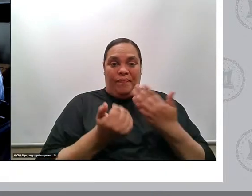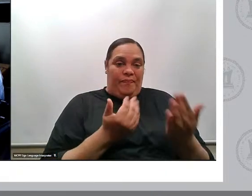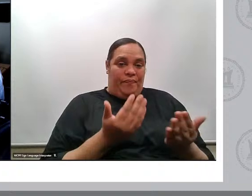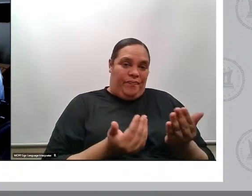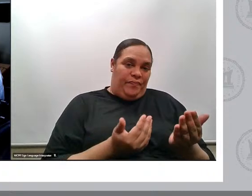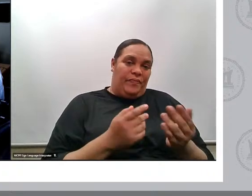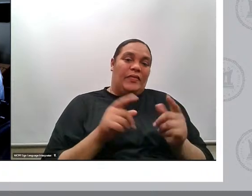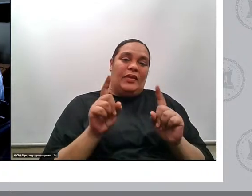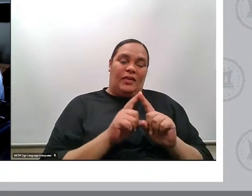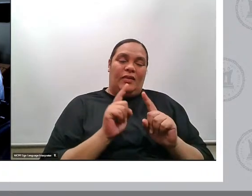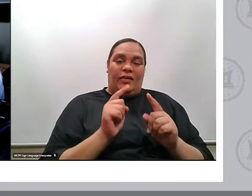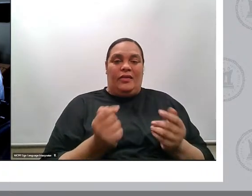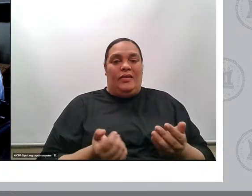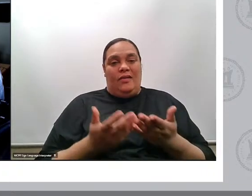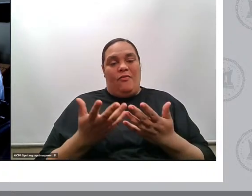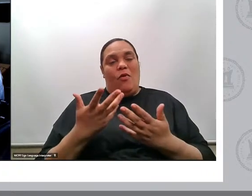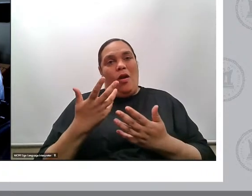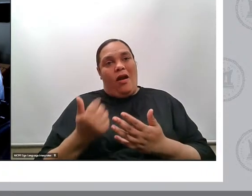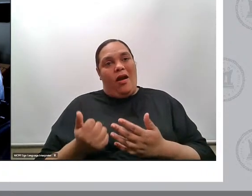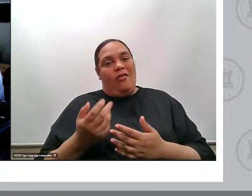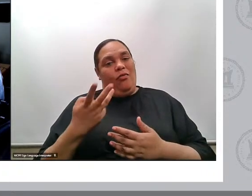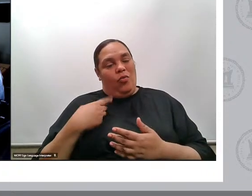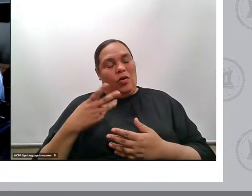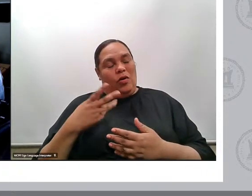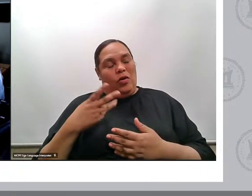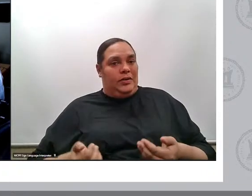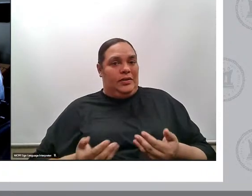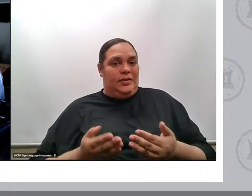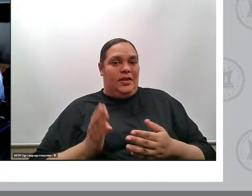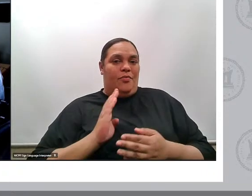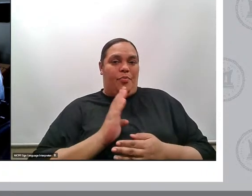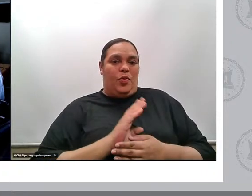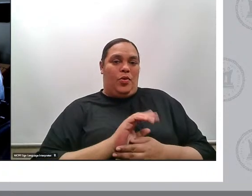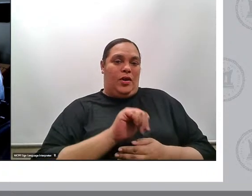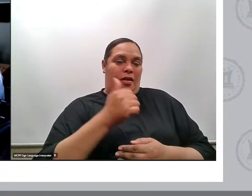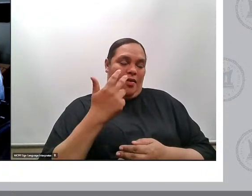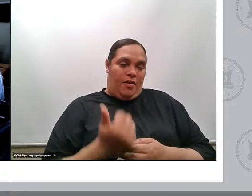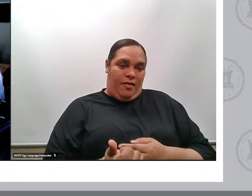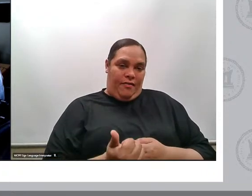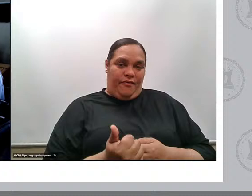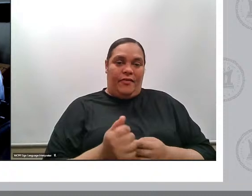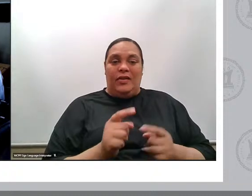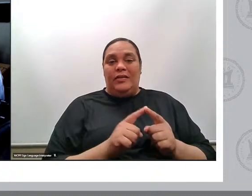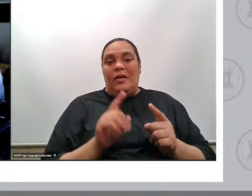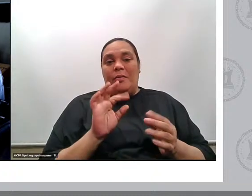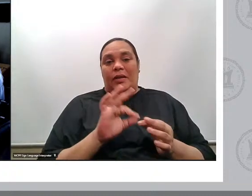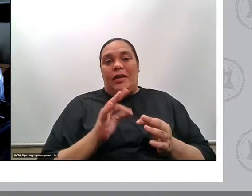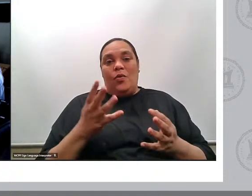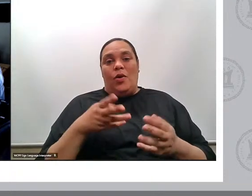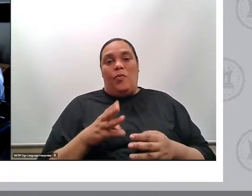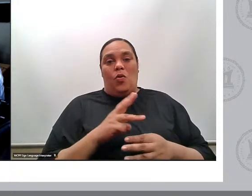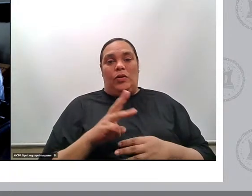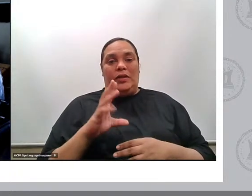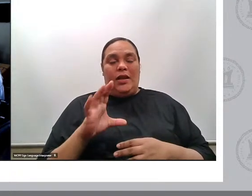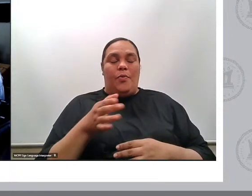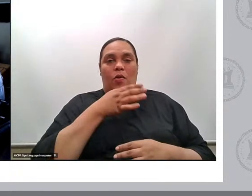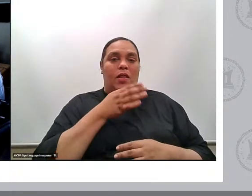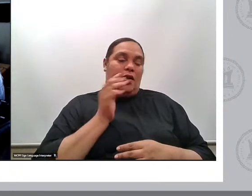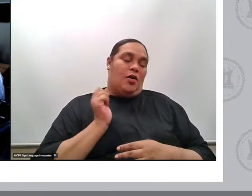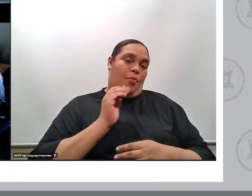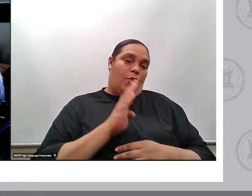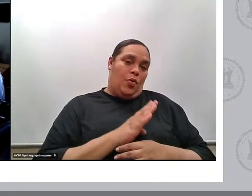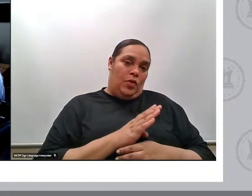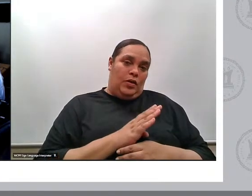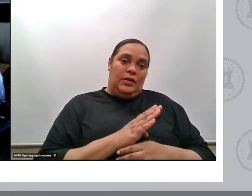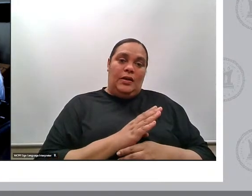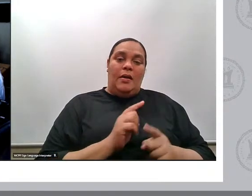are also serving or have served on other boards, particularly also here in the Western Cape and on the Liquor Board.